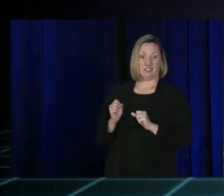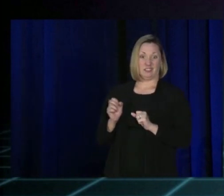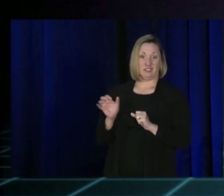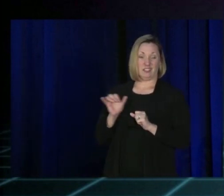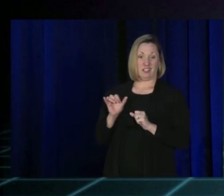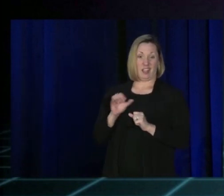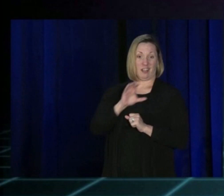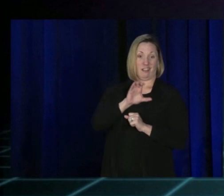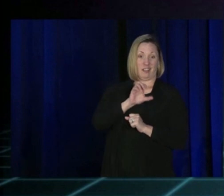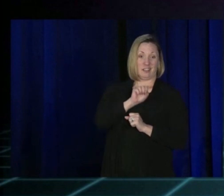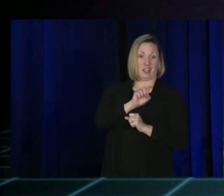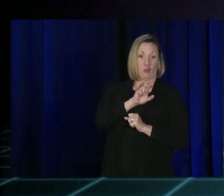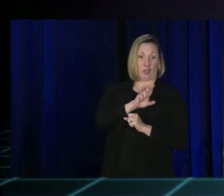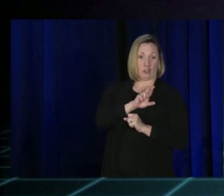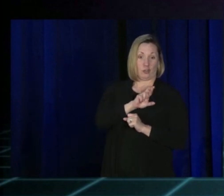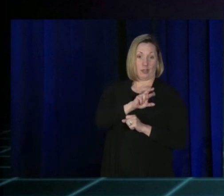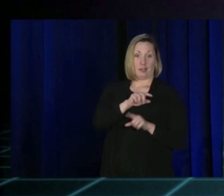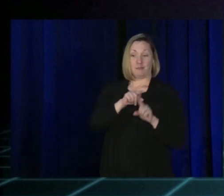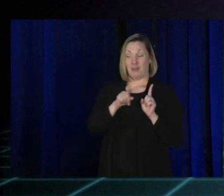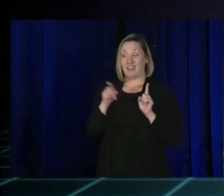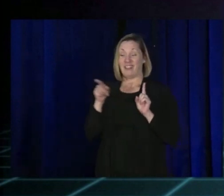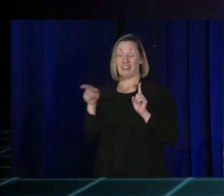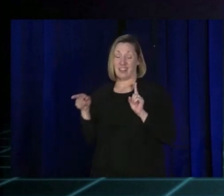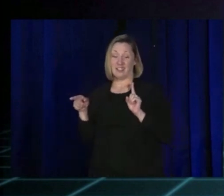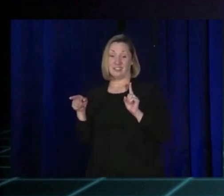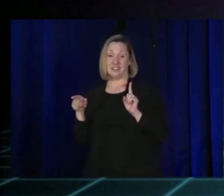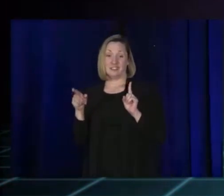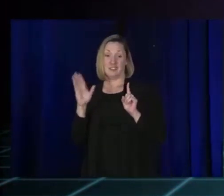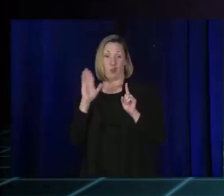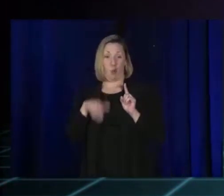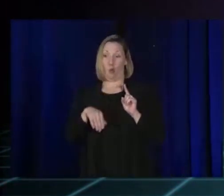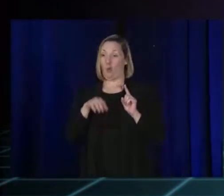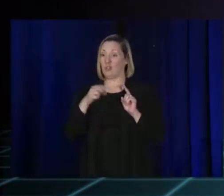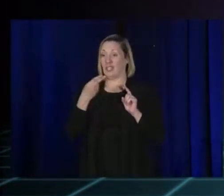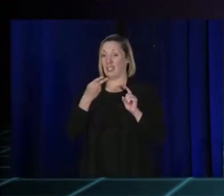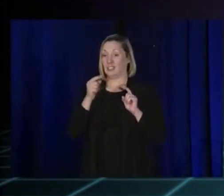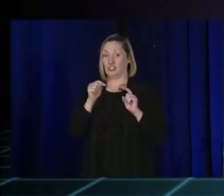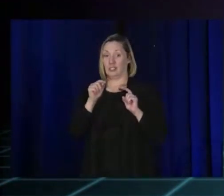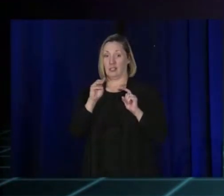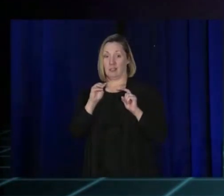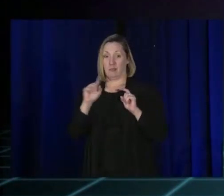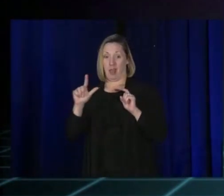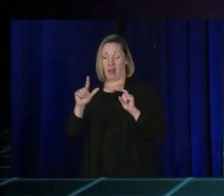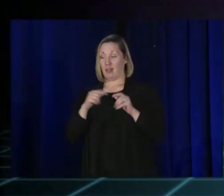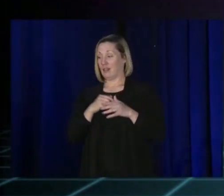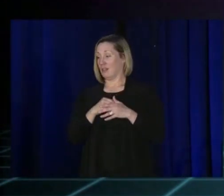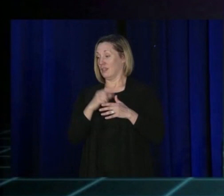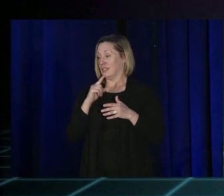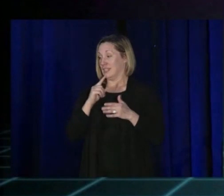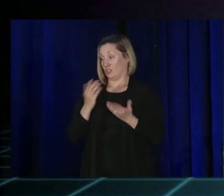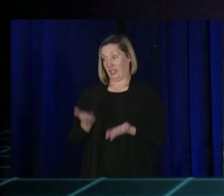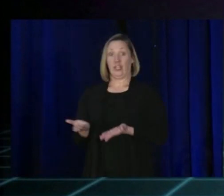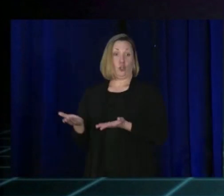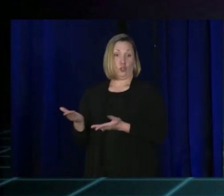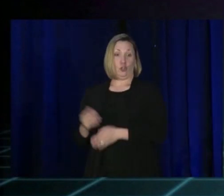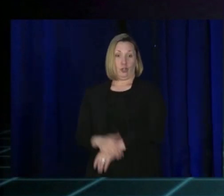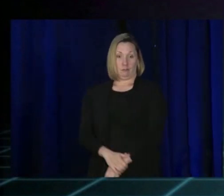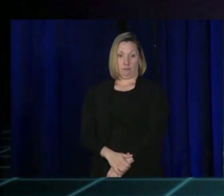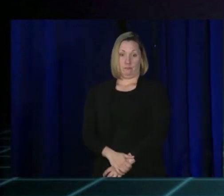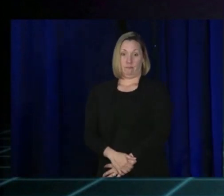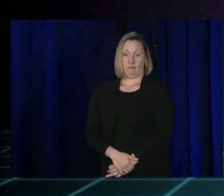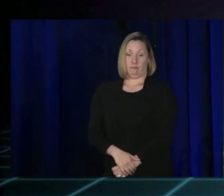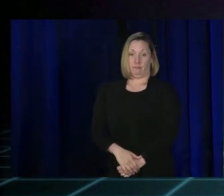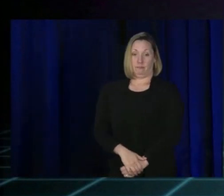rendering, but in this case, the whole HTML is actually here in